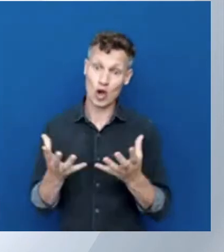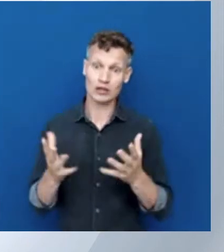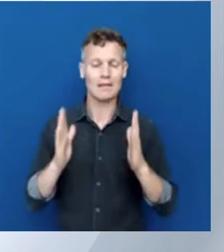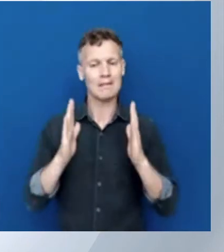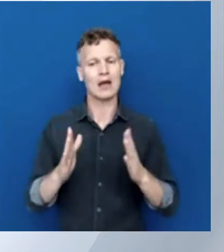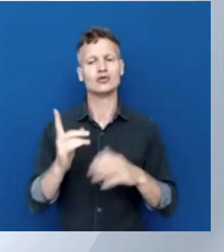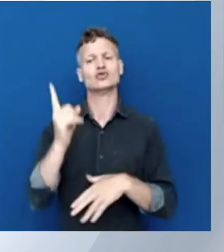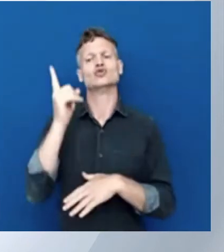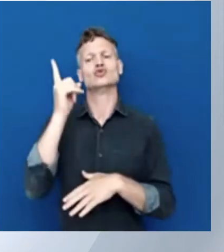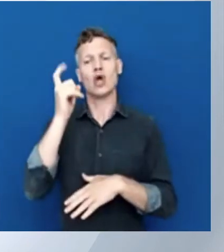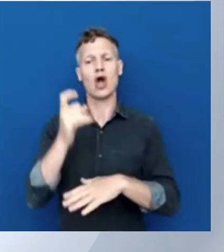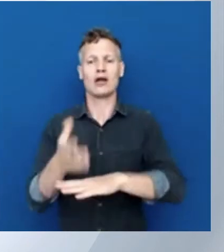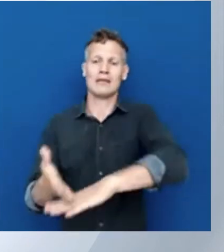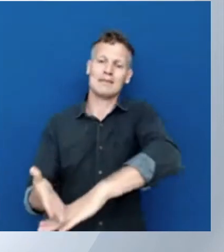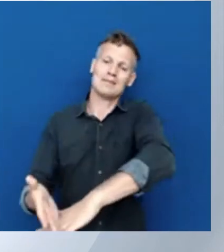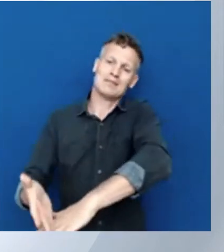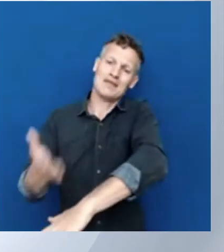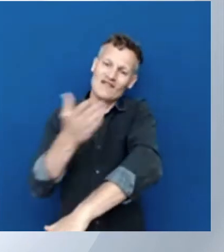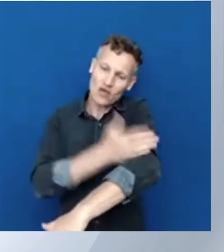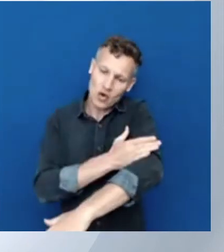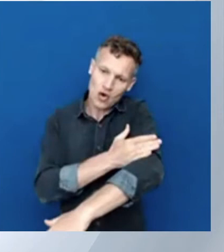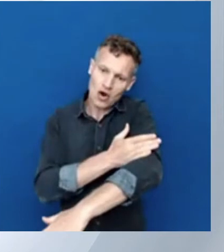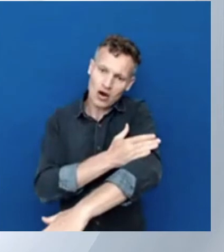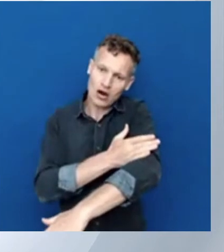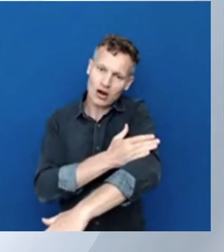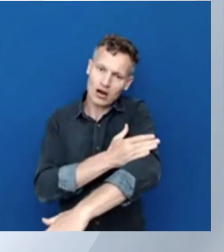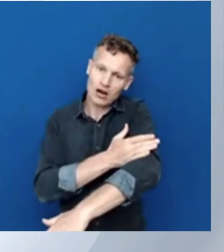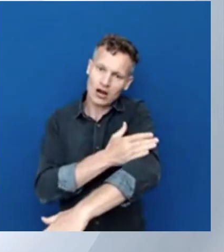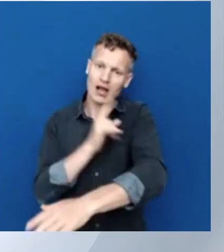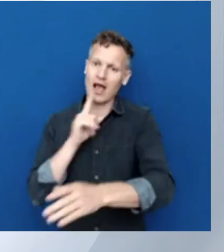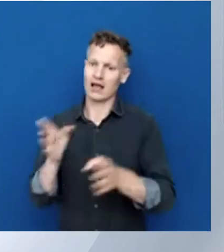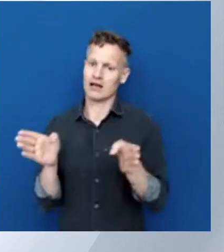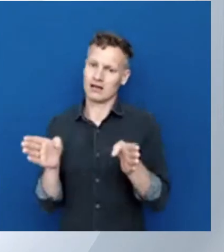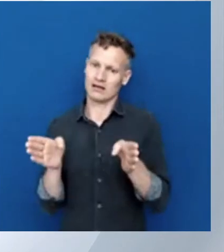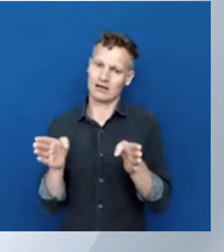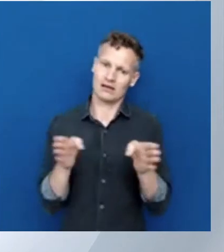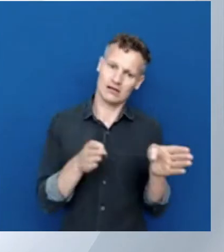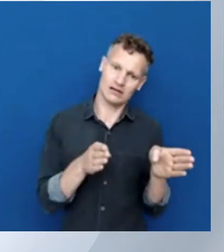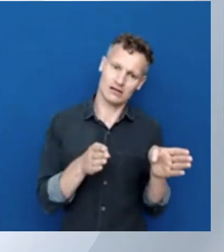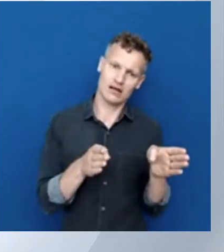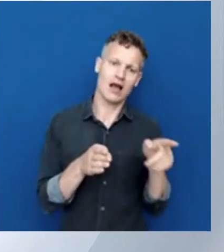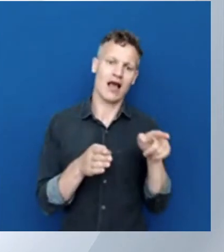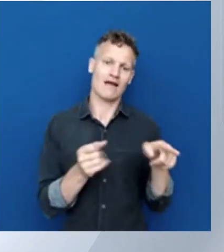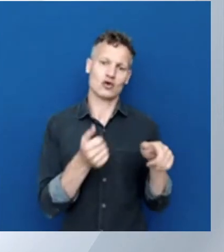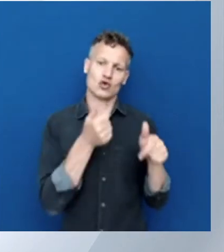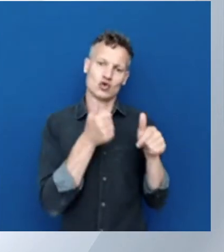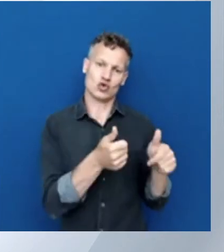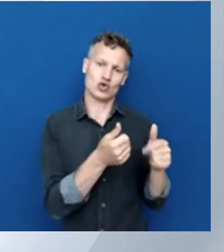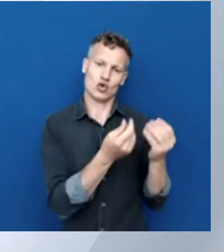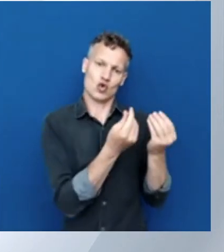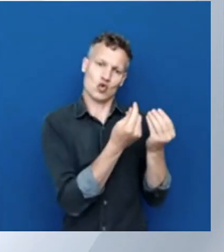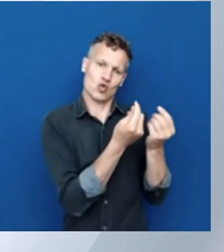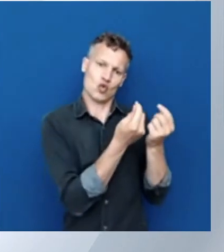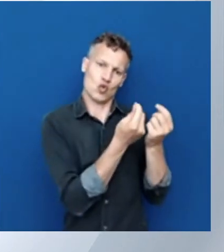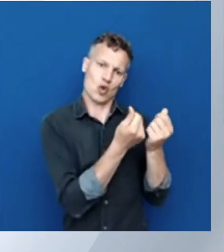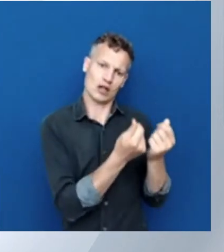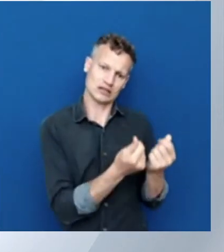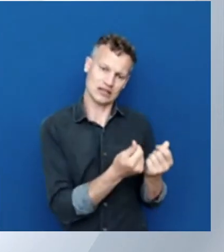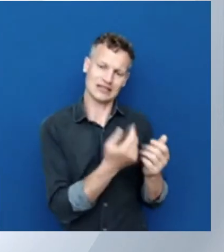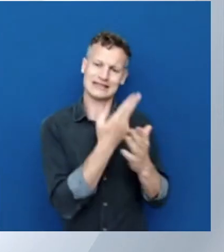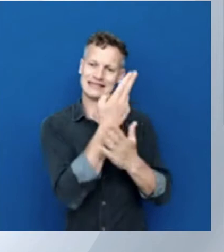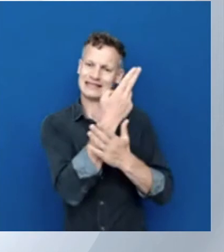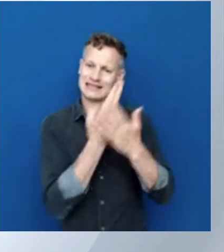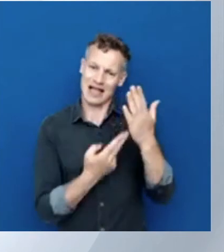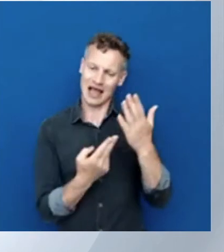stage, shift left quality with the carrot, and design for everyone for